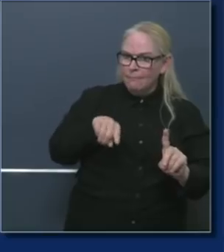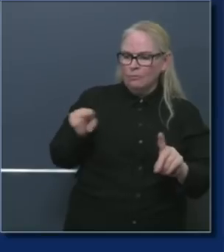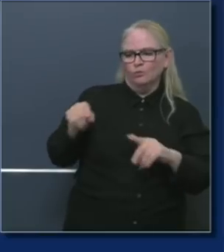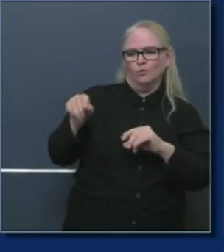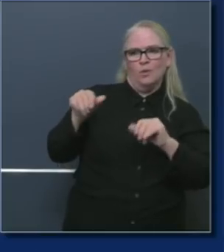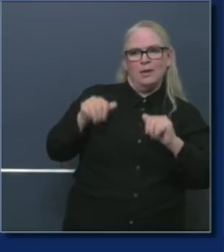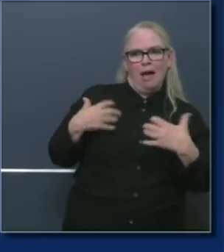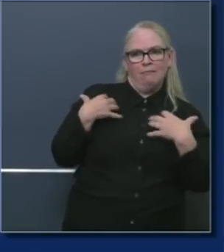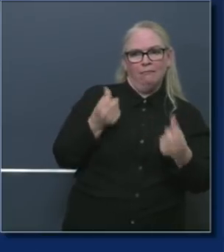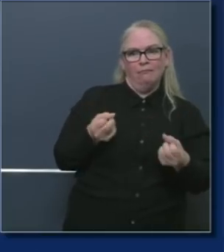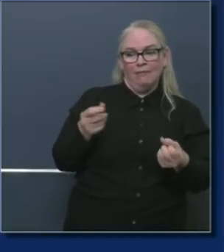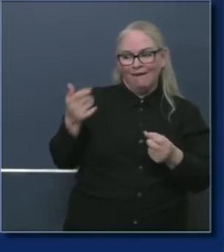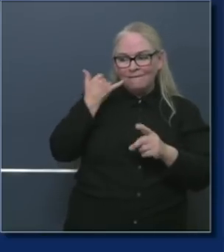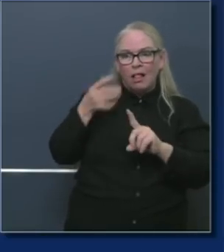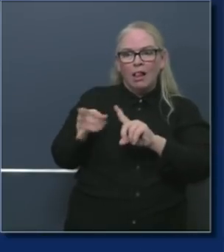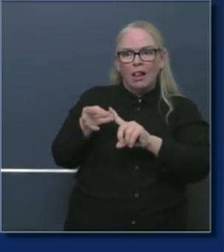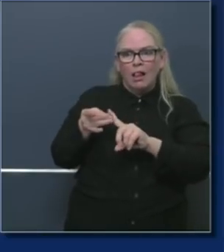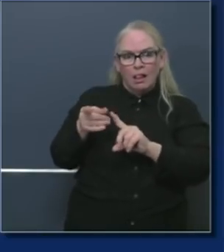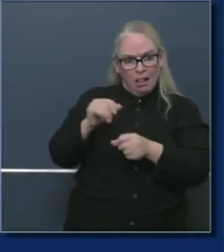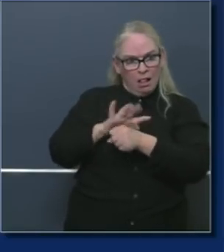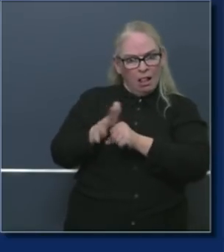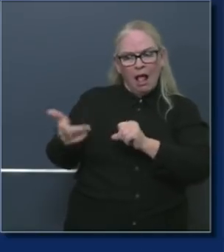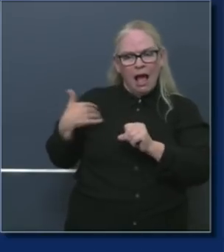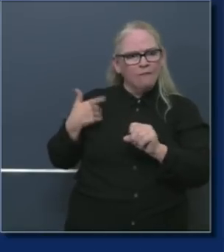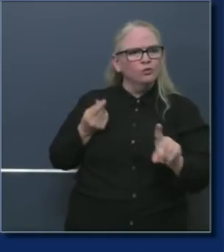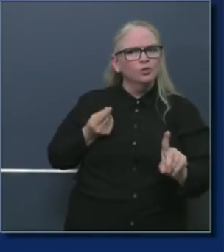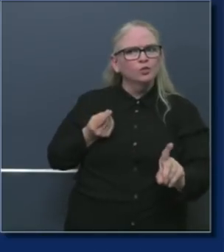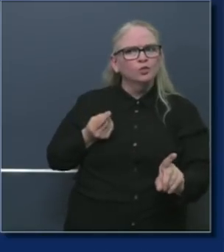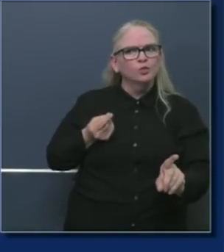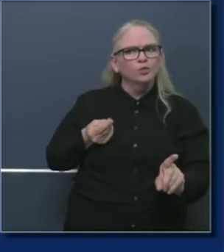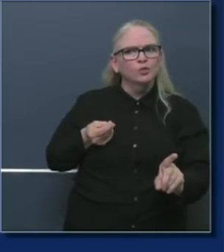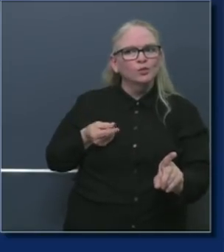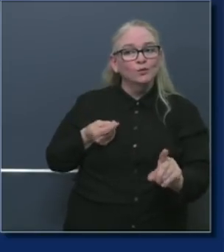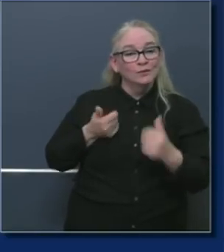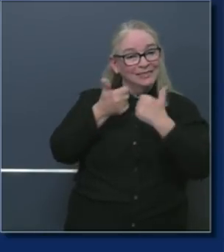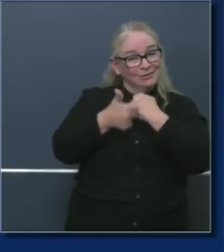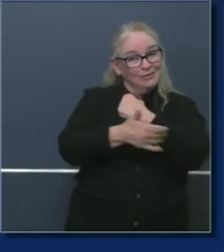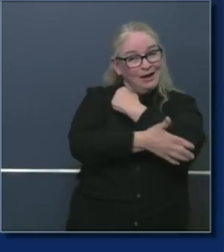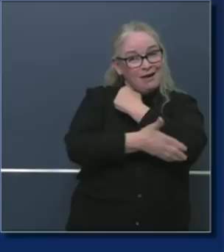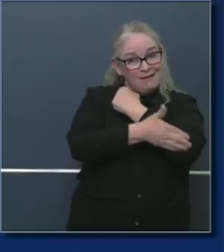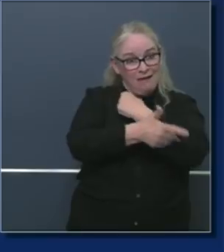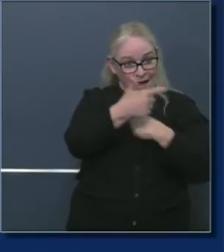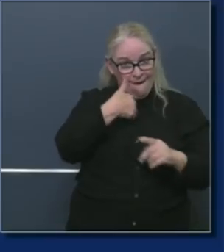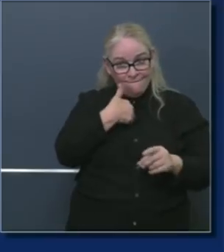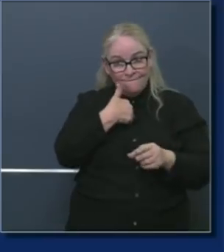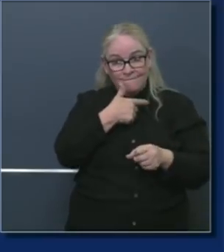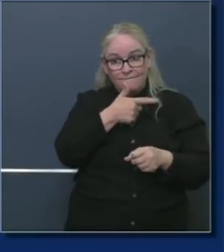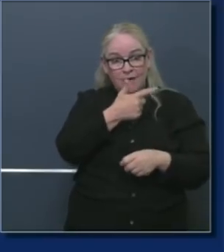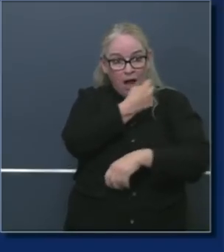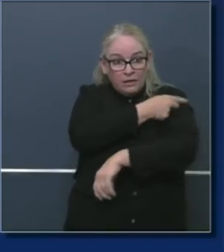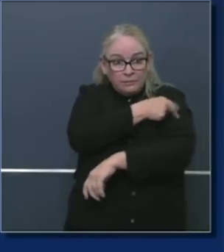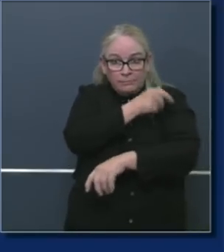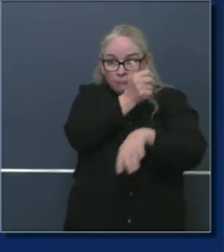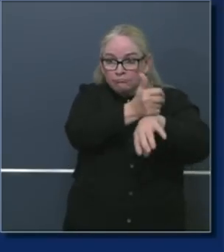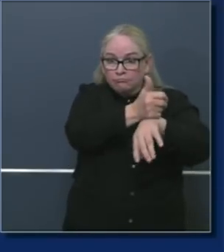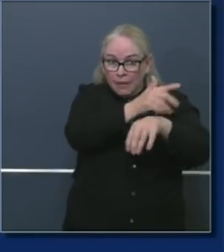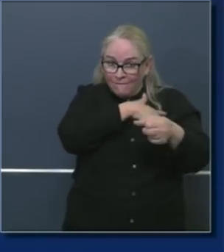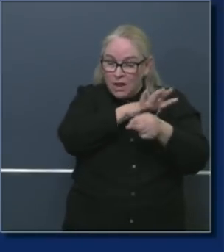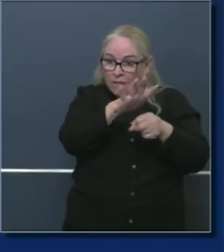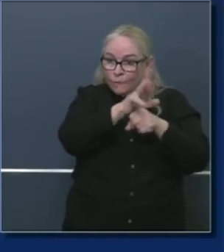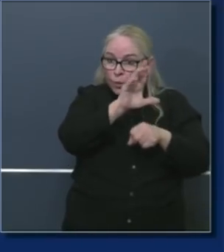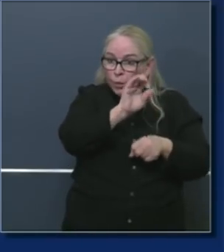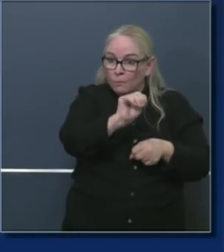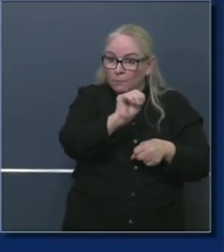hospital systems in our counties. We want to make sure that each county is able to work with their hospital systems and have at